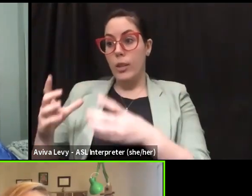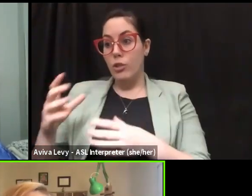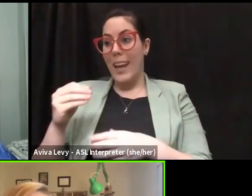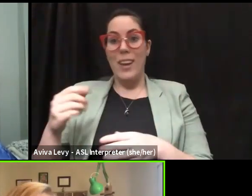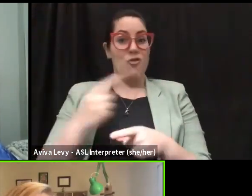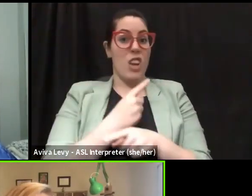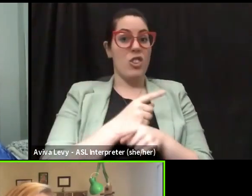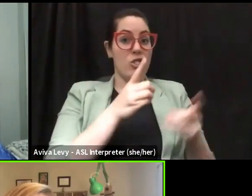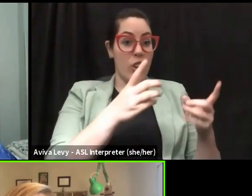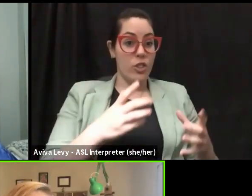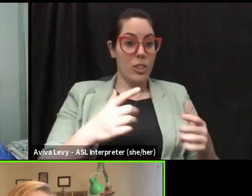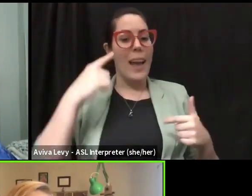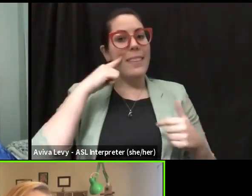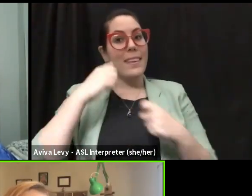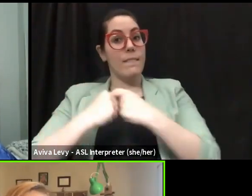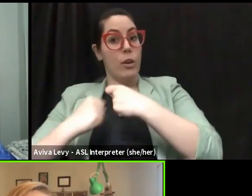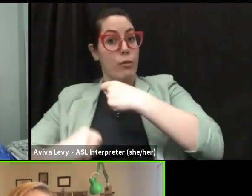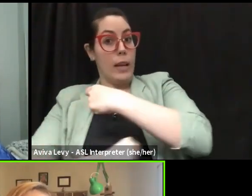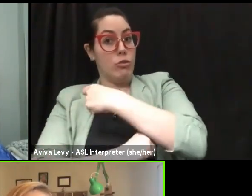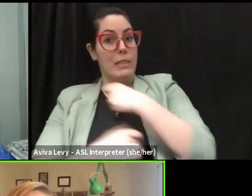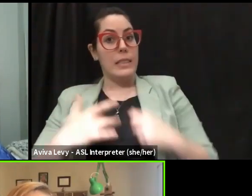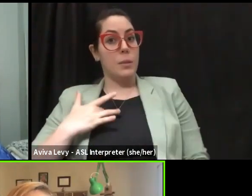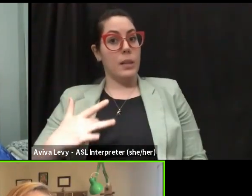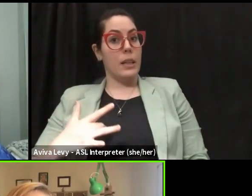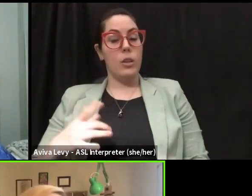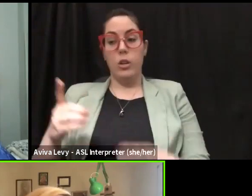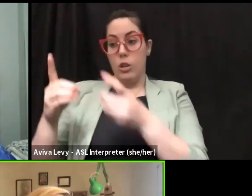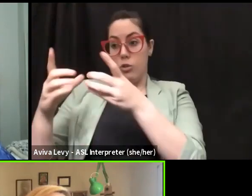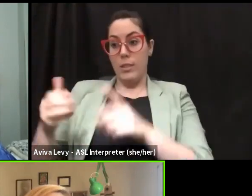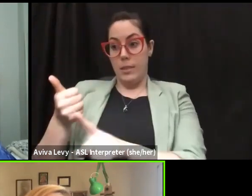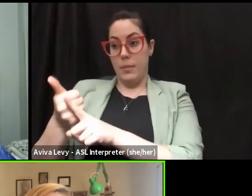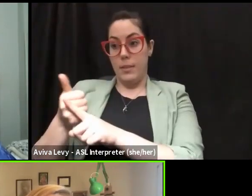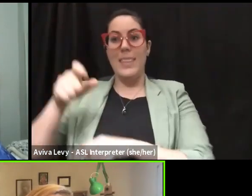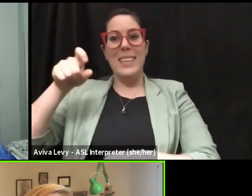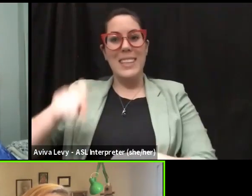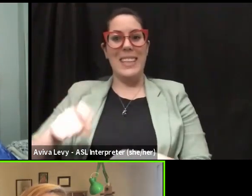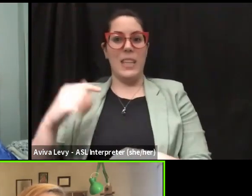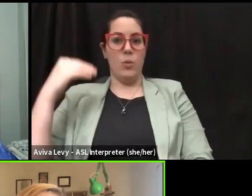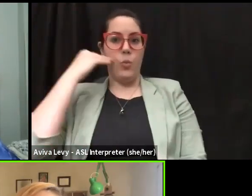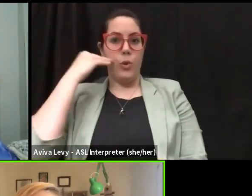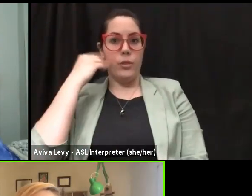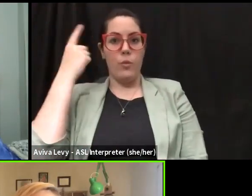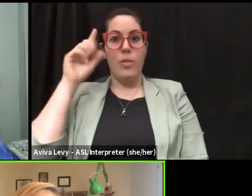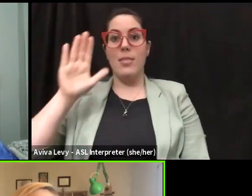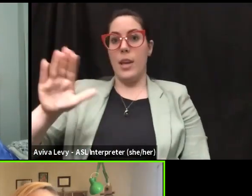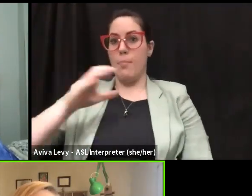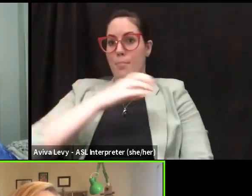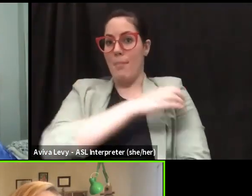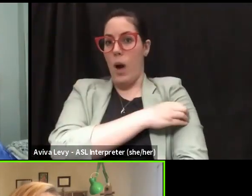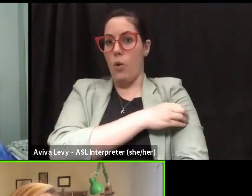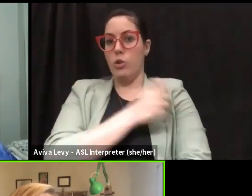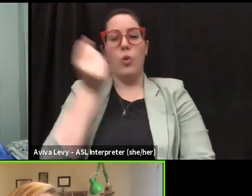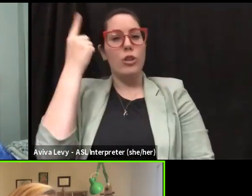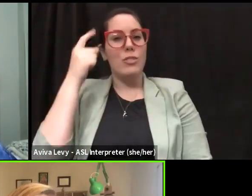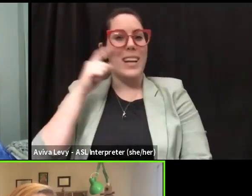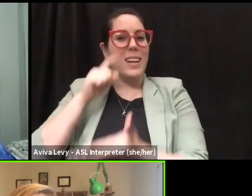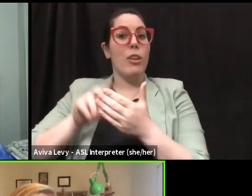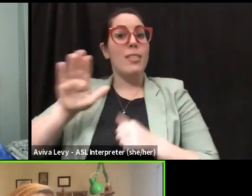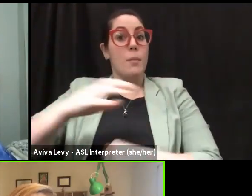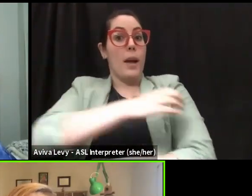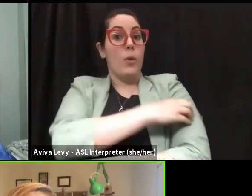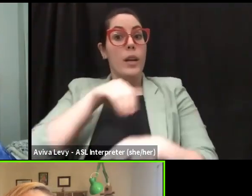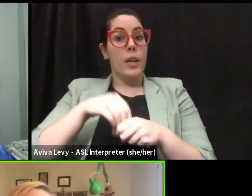things is just this foundation of directors need this awareness of the power that they have in the room, and that actors are conditioned and trained